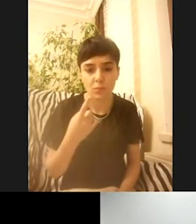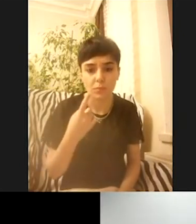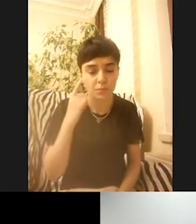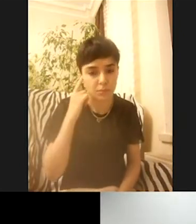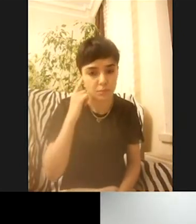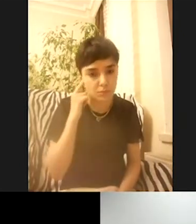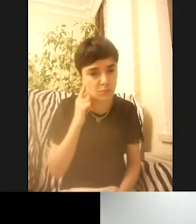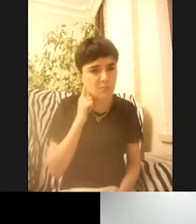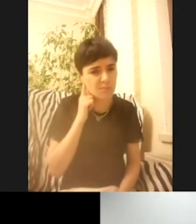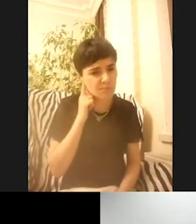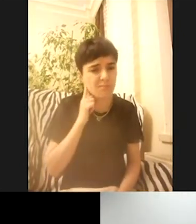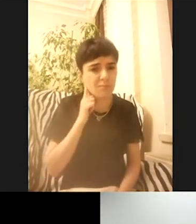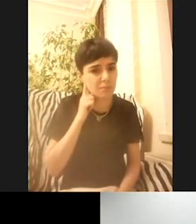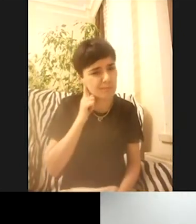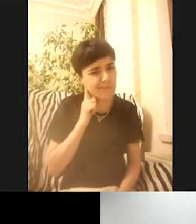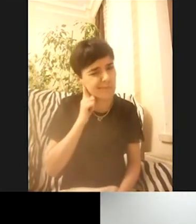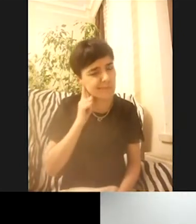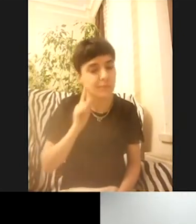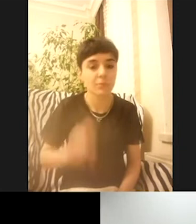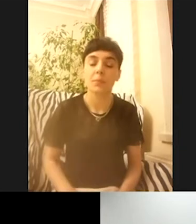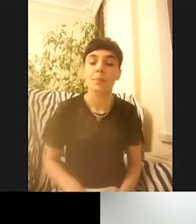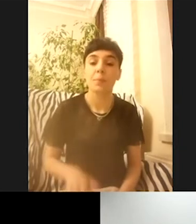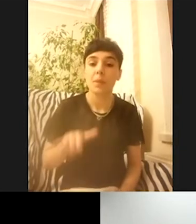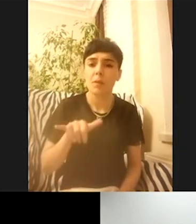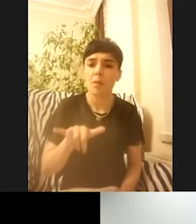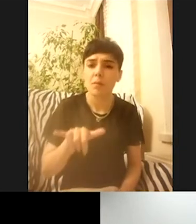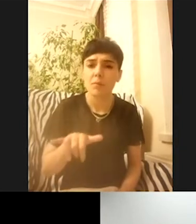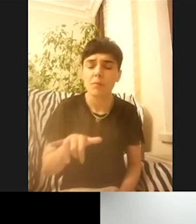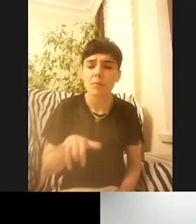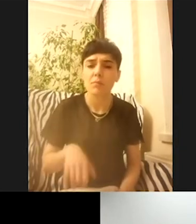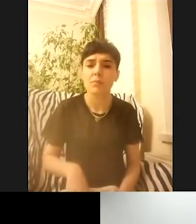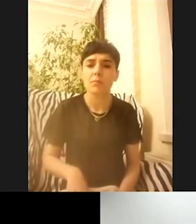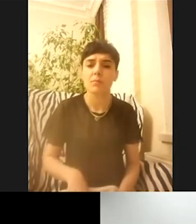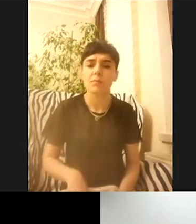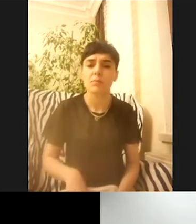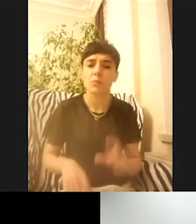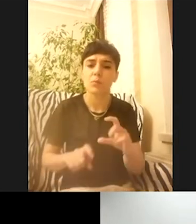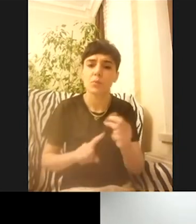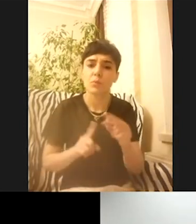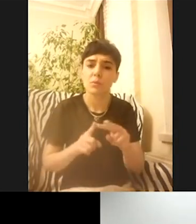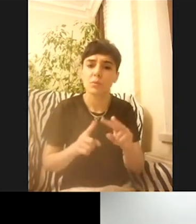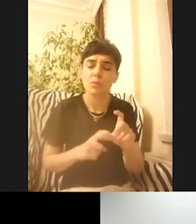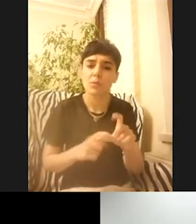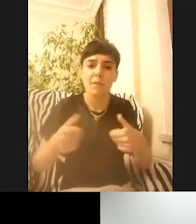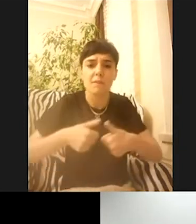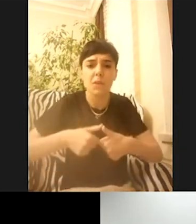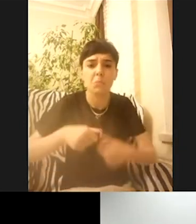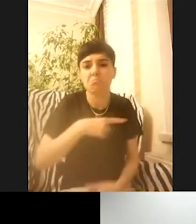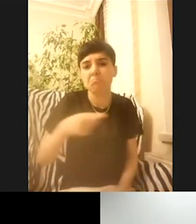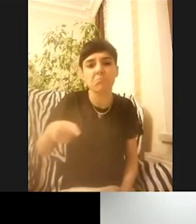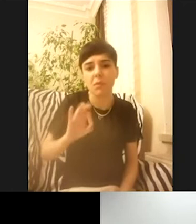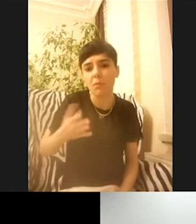things that we fixed in the Netherlands, that we thought that we fixed in the Netherlands? How is that working out for racialized